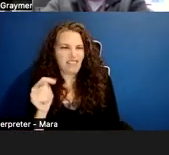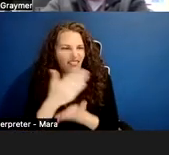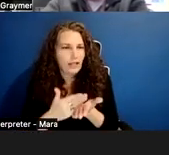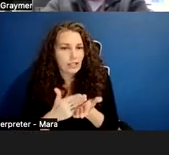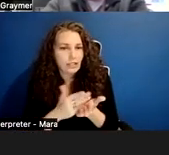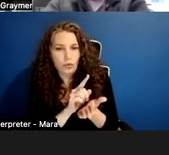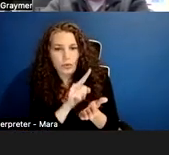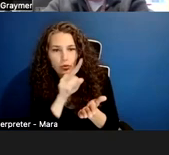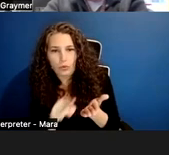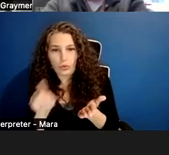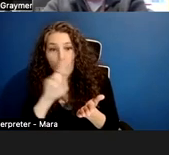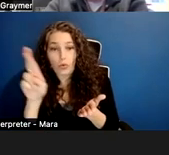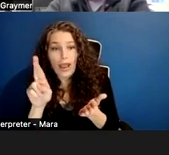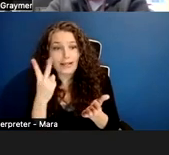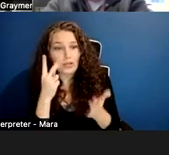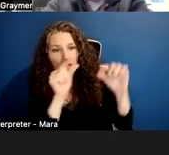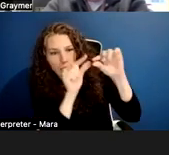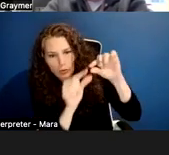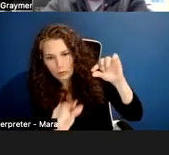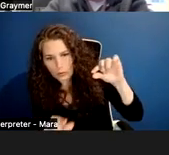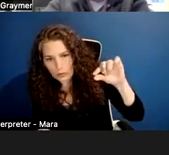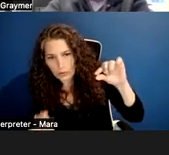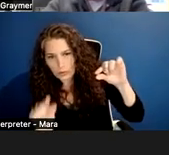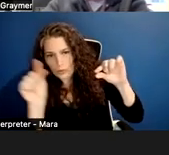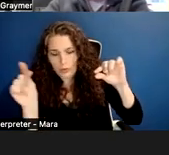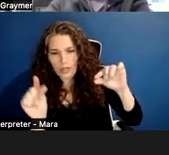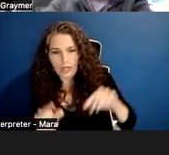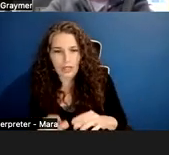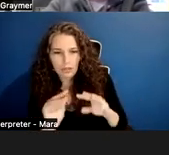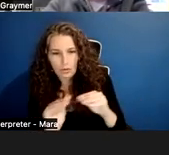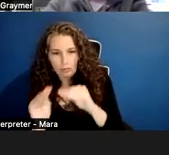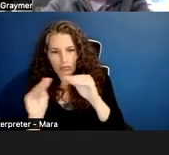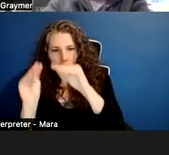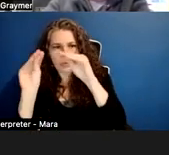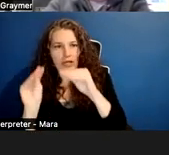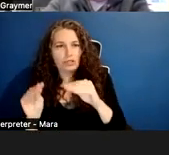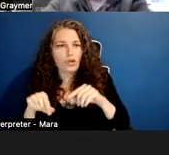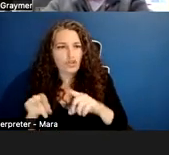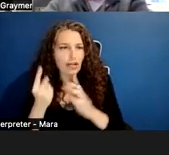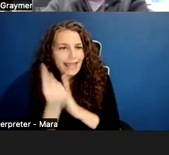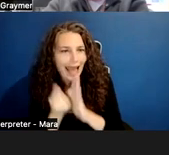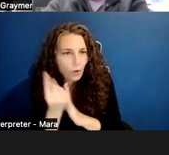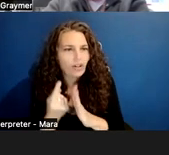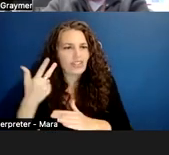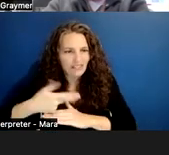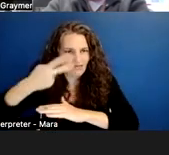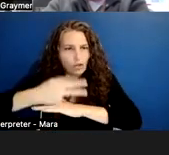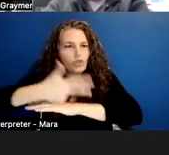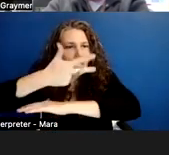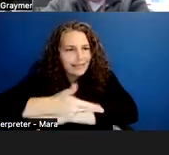was triggered and moved in the hours and days after